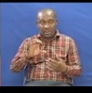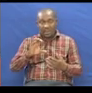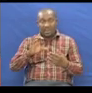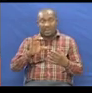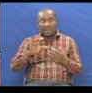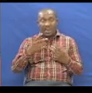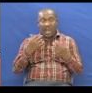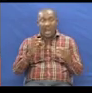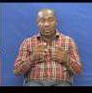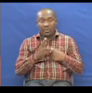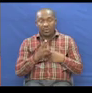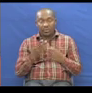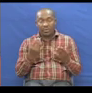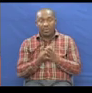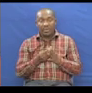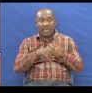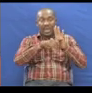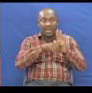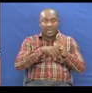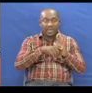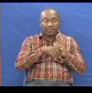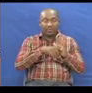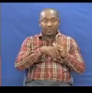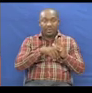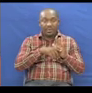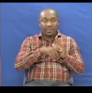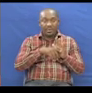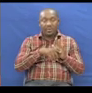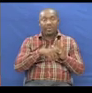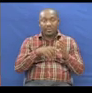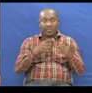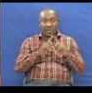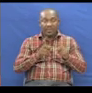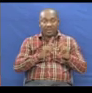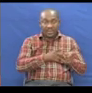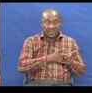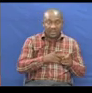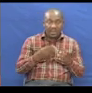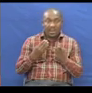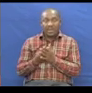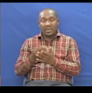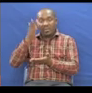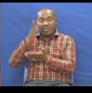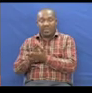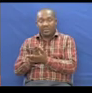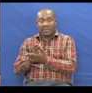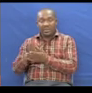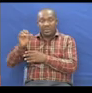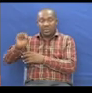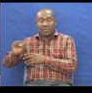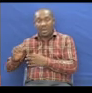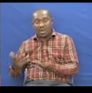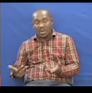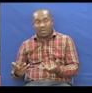to solve quadratic equations leading to the difference of two squares, and how to solve quadratic equations which